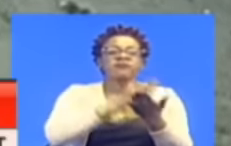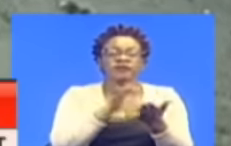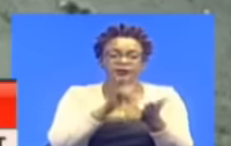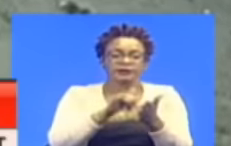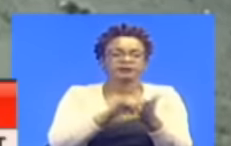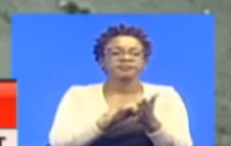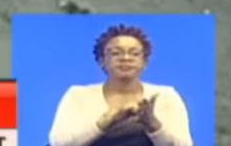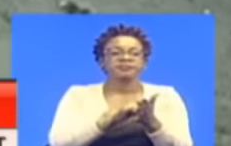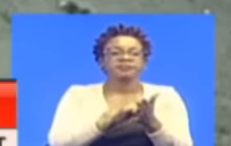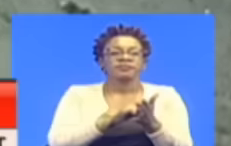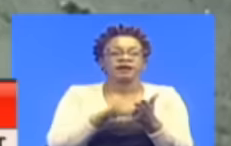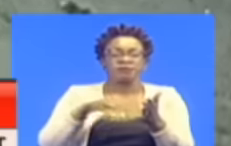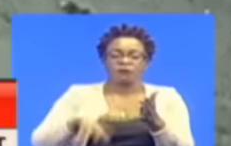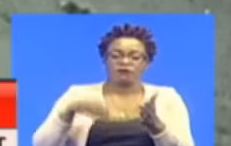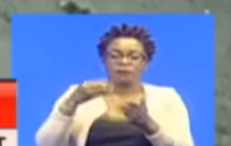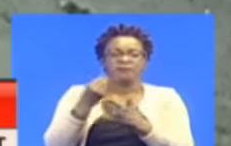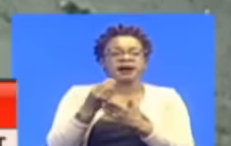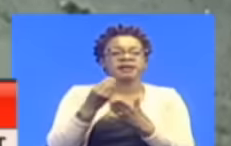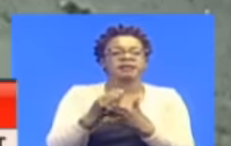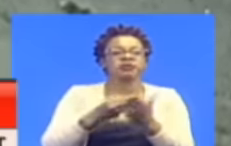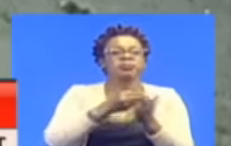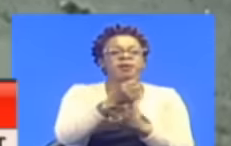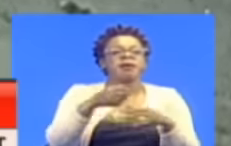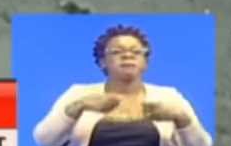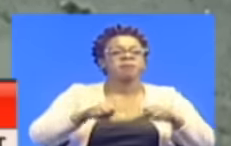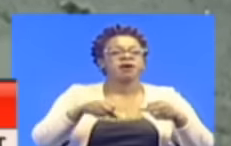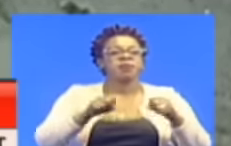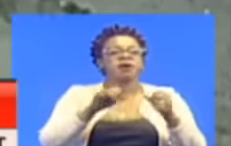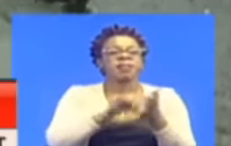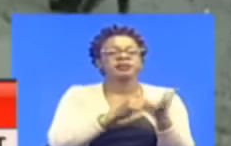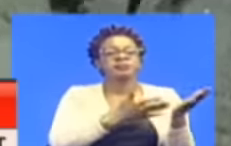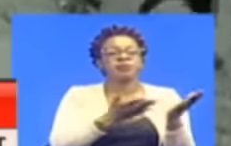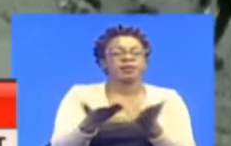some cash from his pocket to pay the boda boda that brought them.